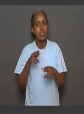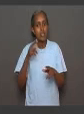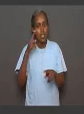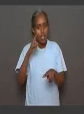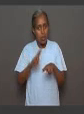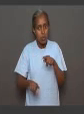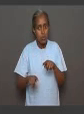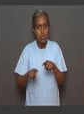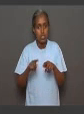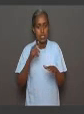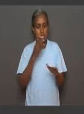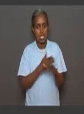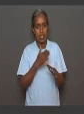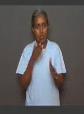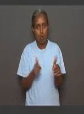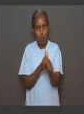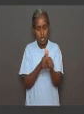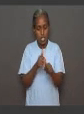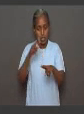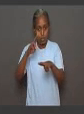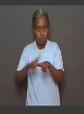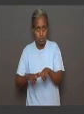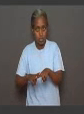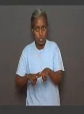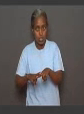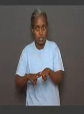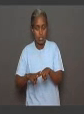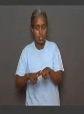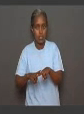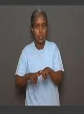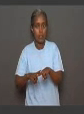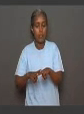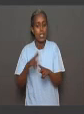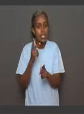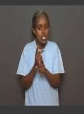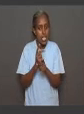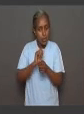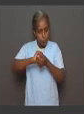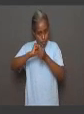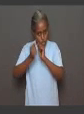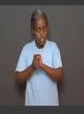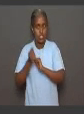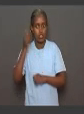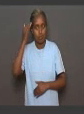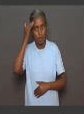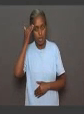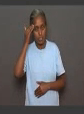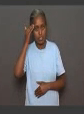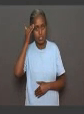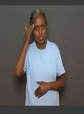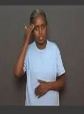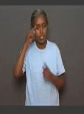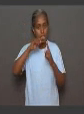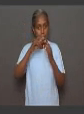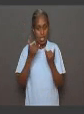which order they should sit in. They keep changing their minds until